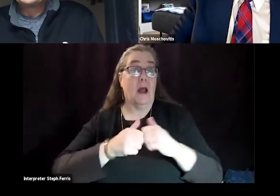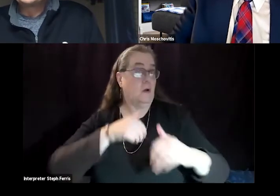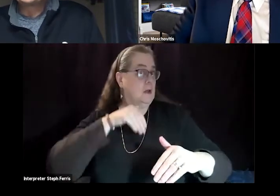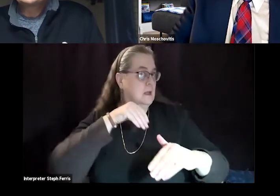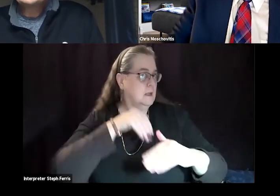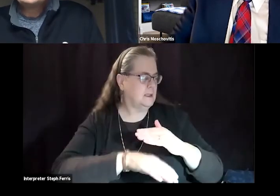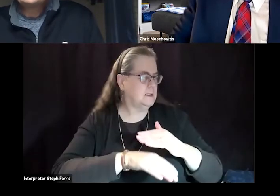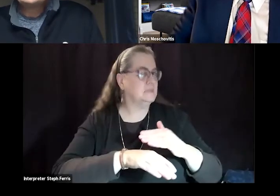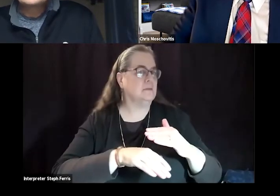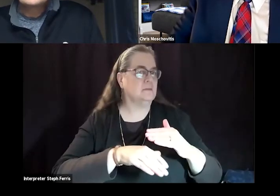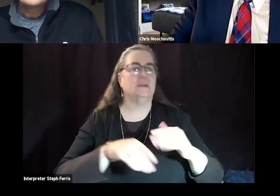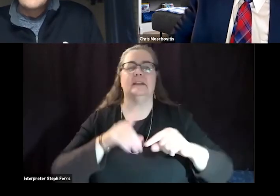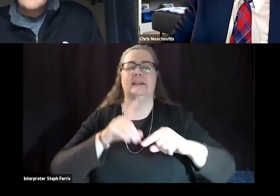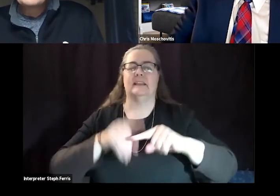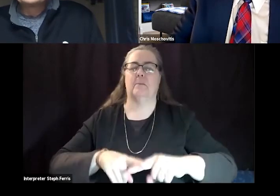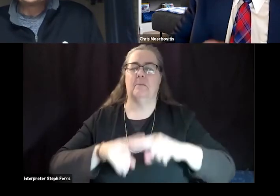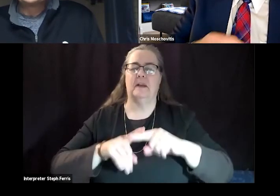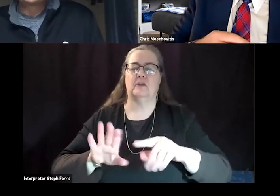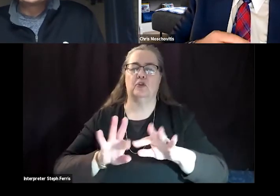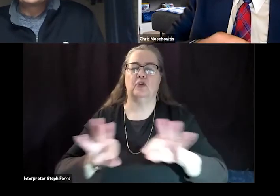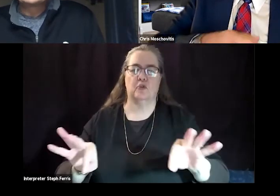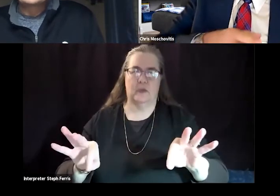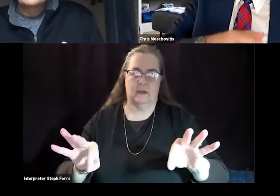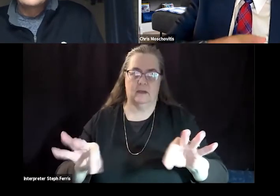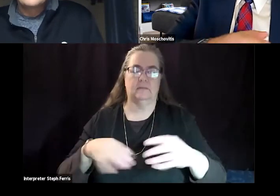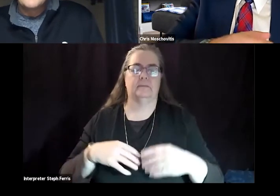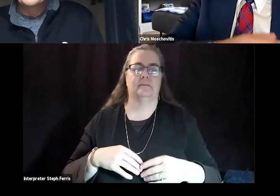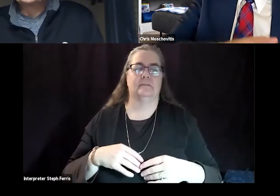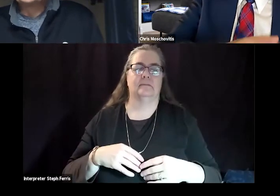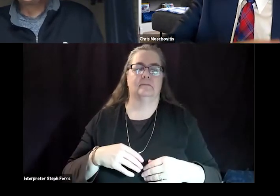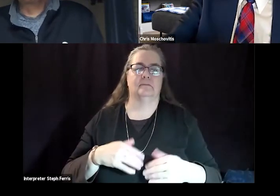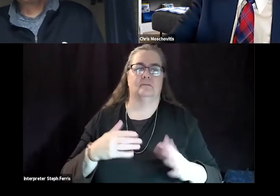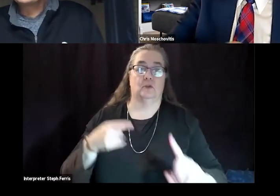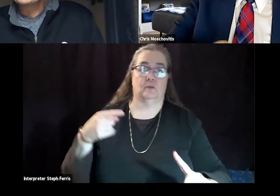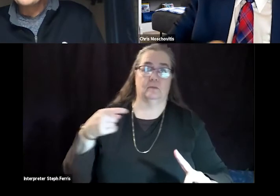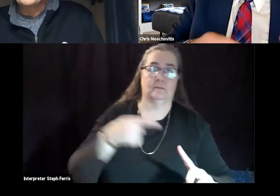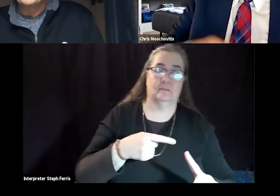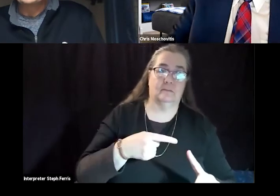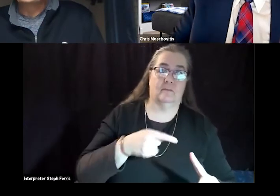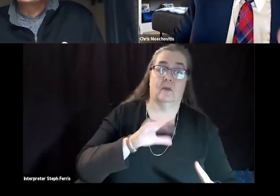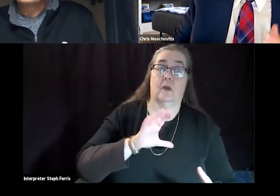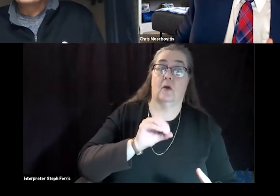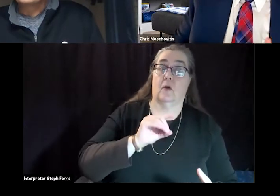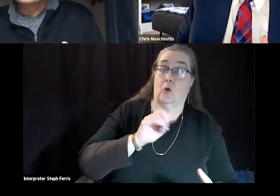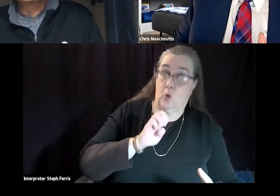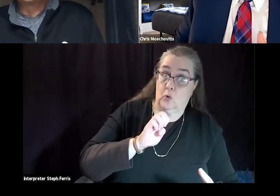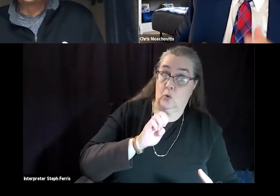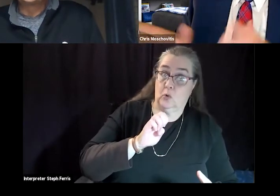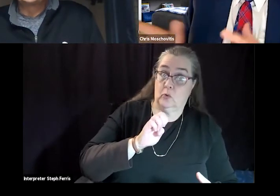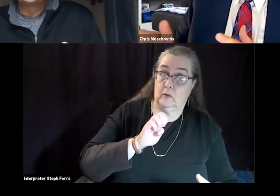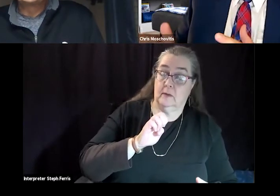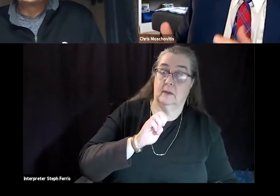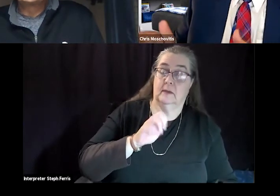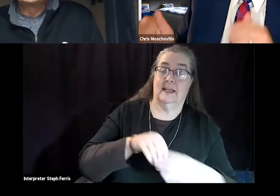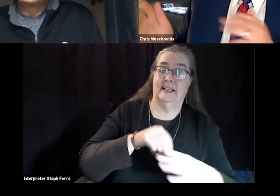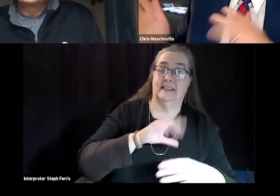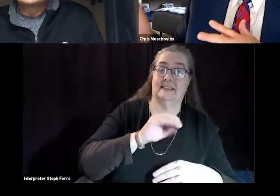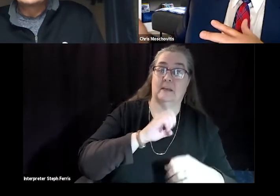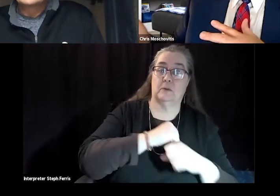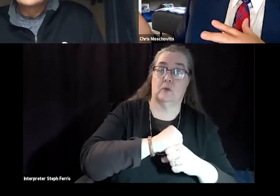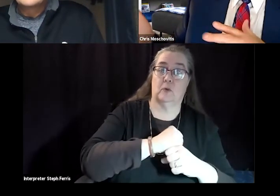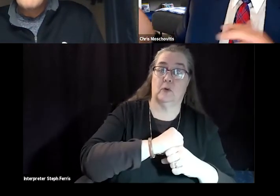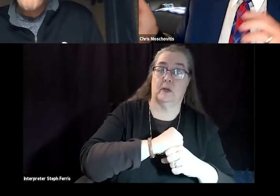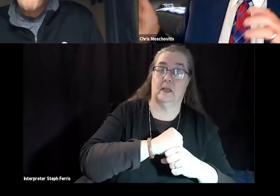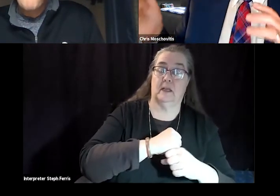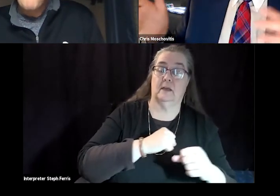computer science, interested in going into coding and are approaching the field this way? Or are they business people or